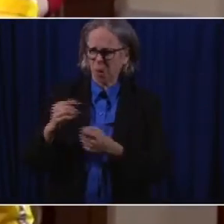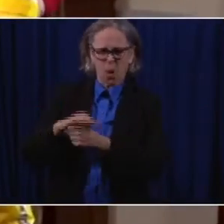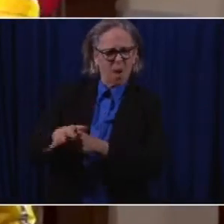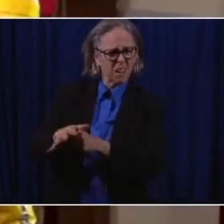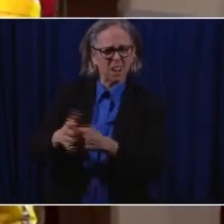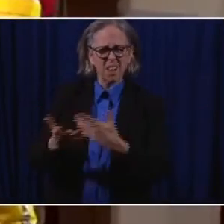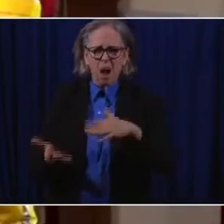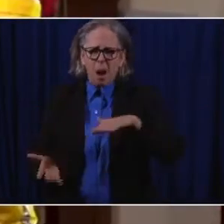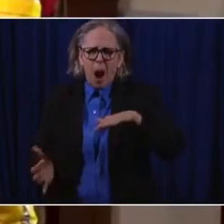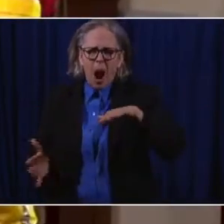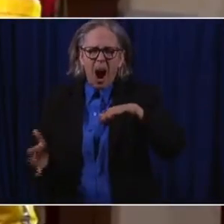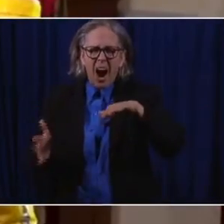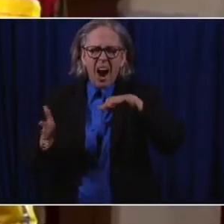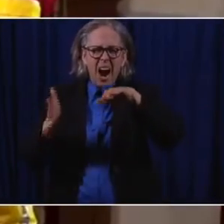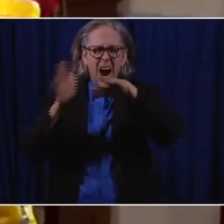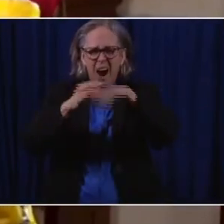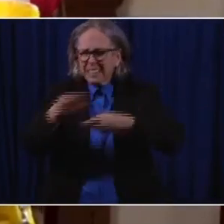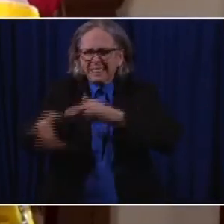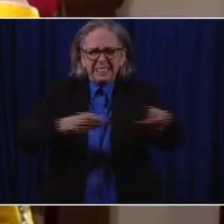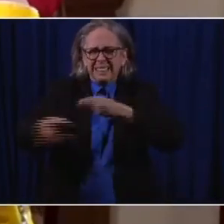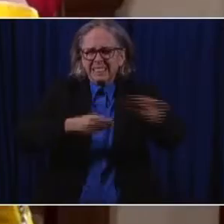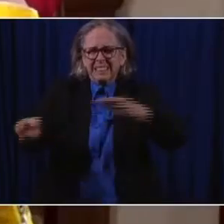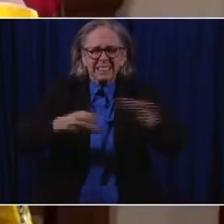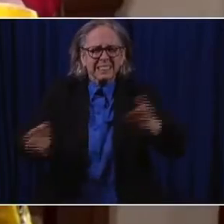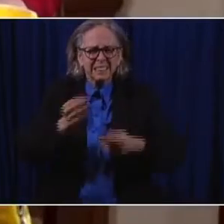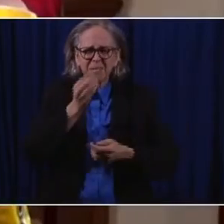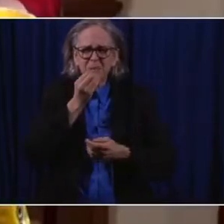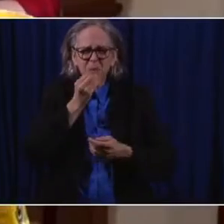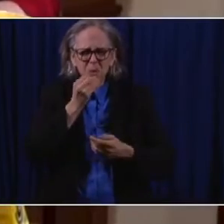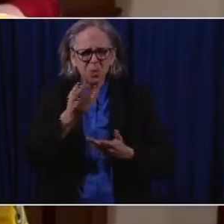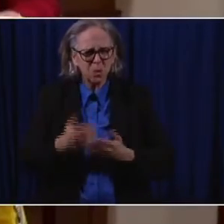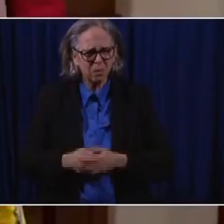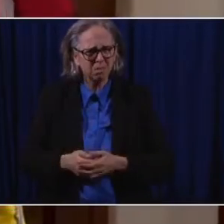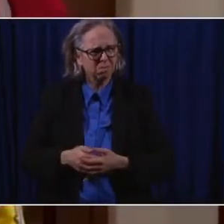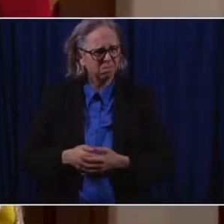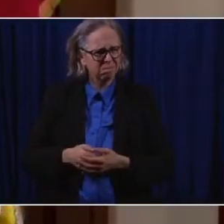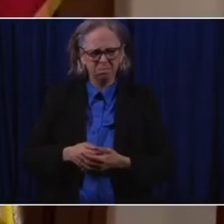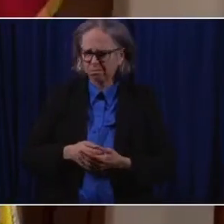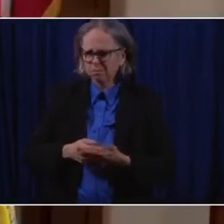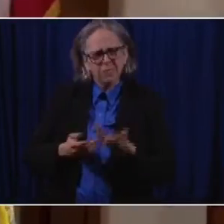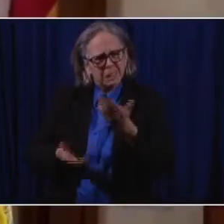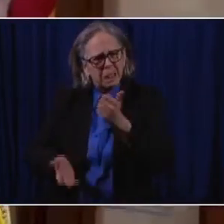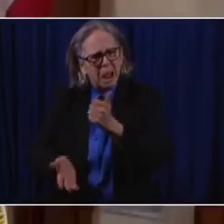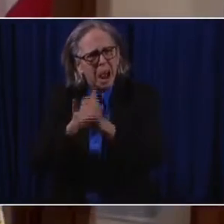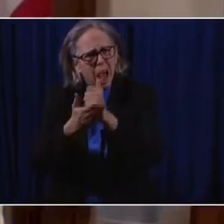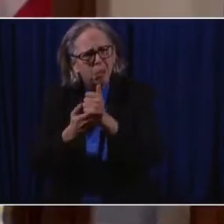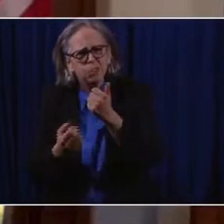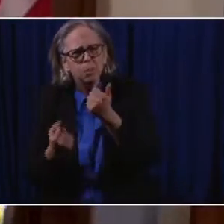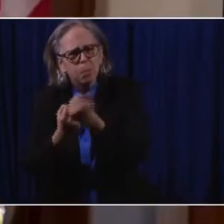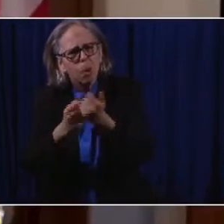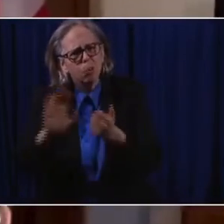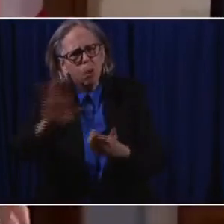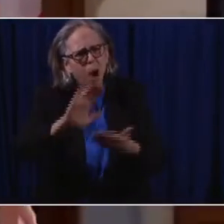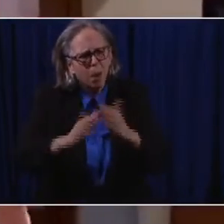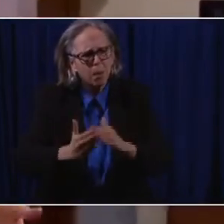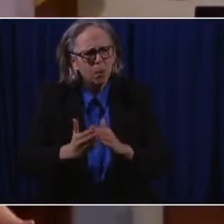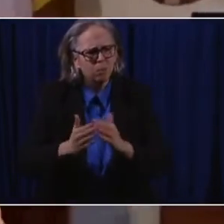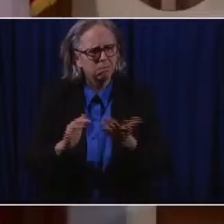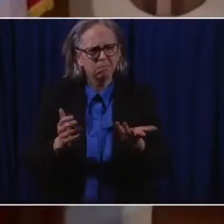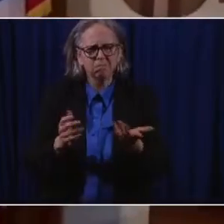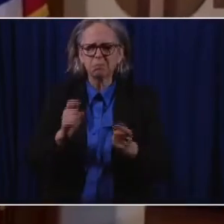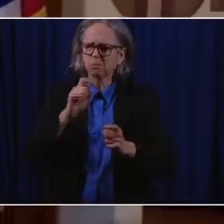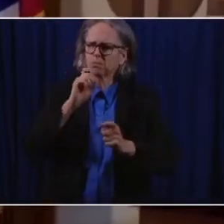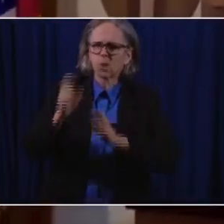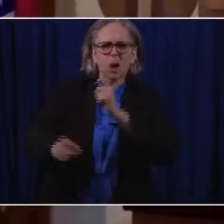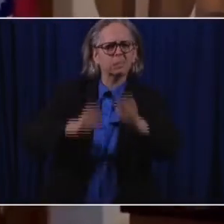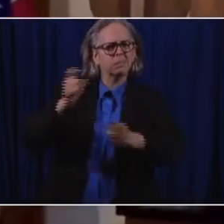in your community. You know, a small donation really goes a long way. For instance, these